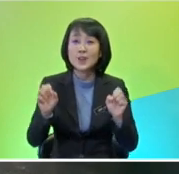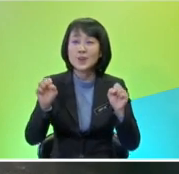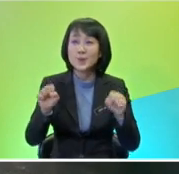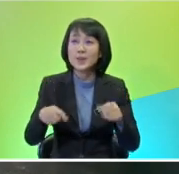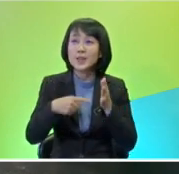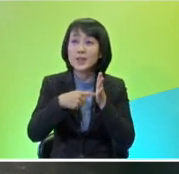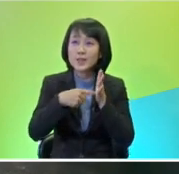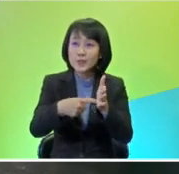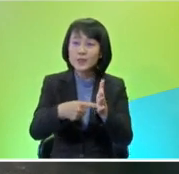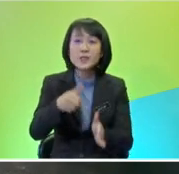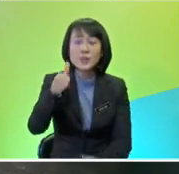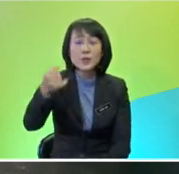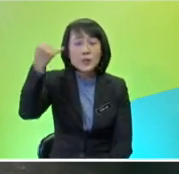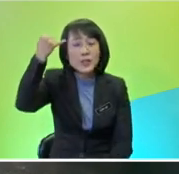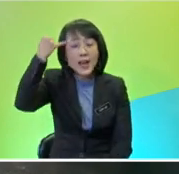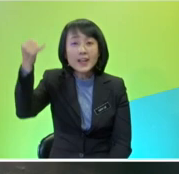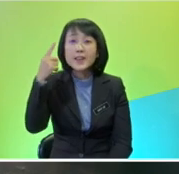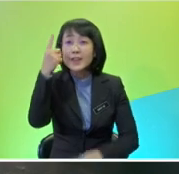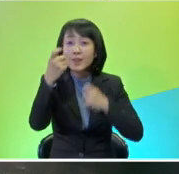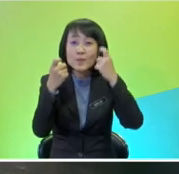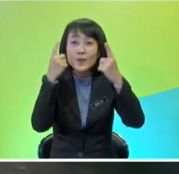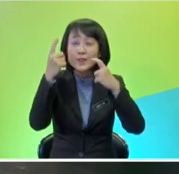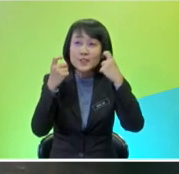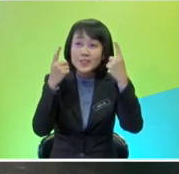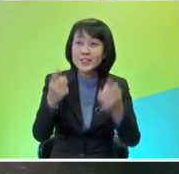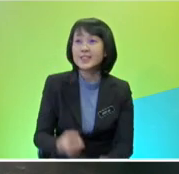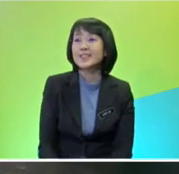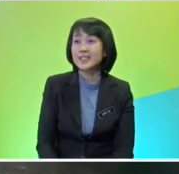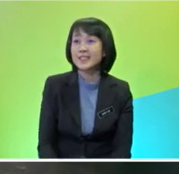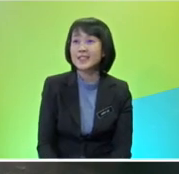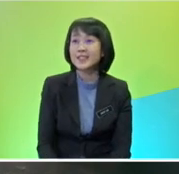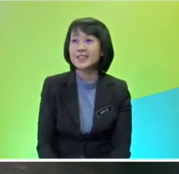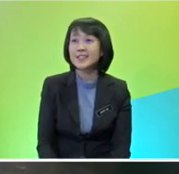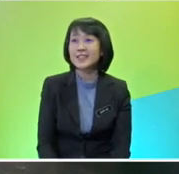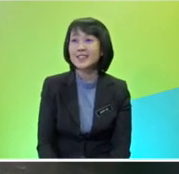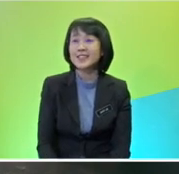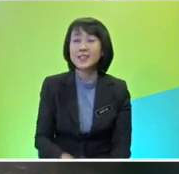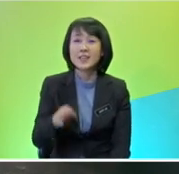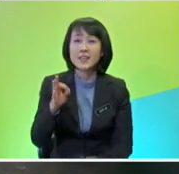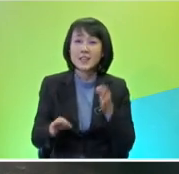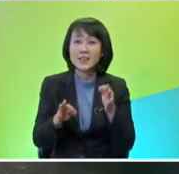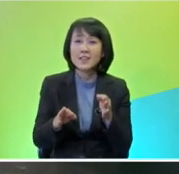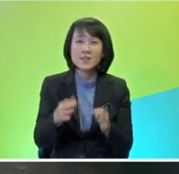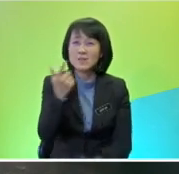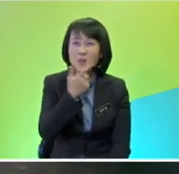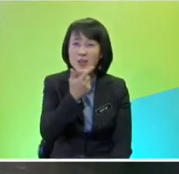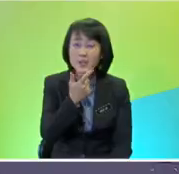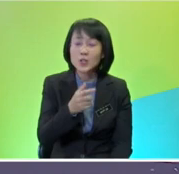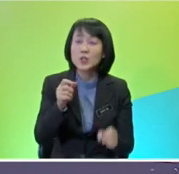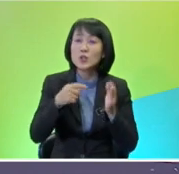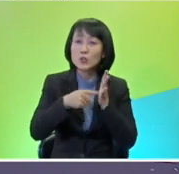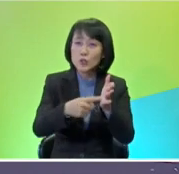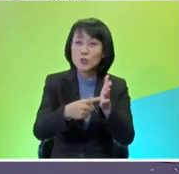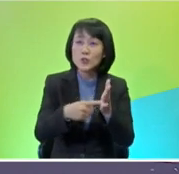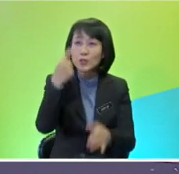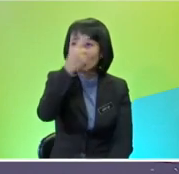good idea emoji. Okay. If you don't want to, then it's the sorry, I don't want to emoji. Good job. All right, so are you